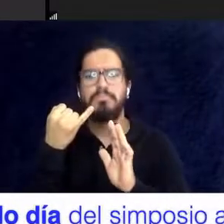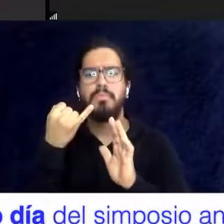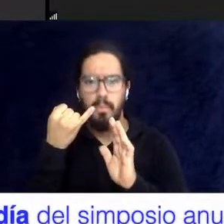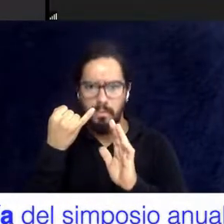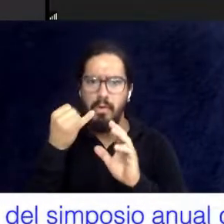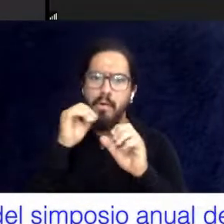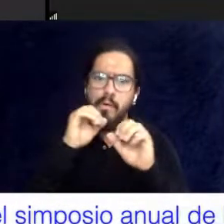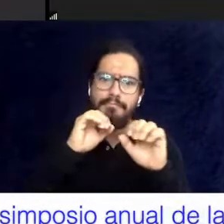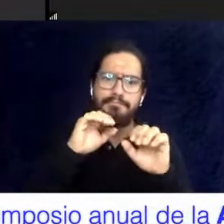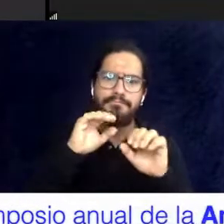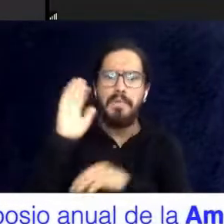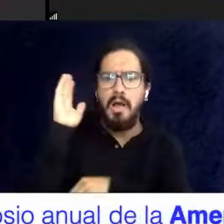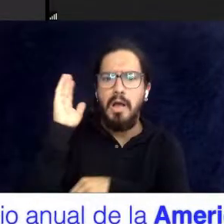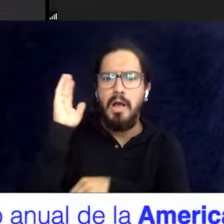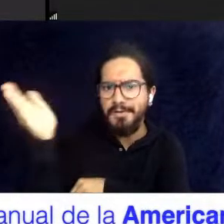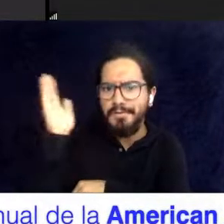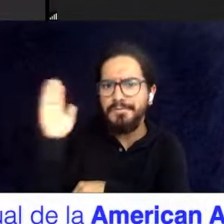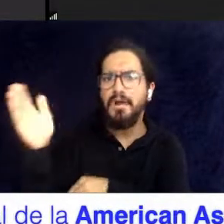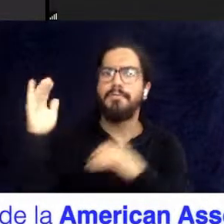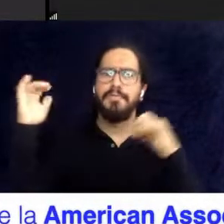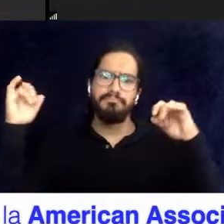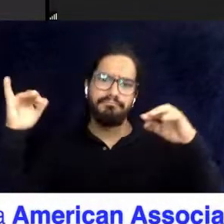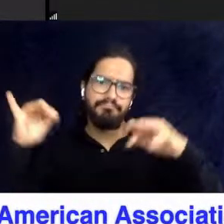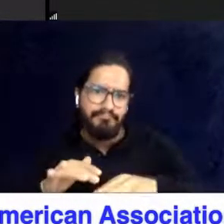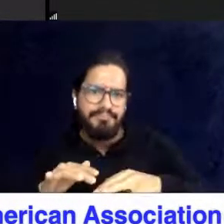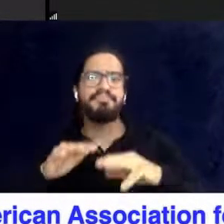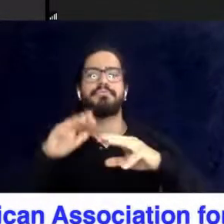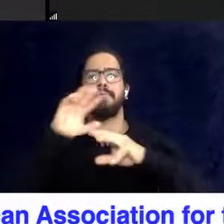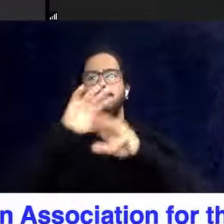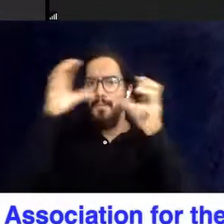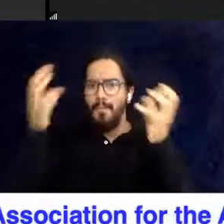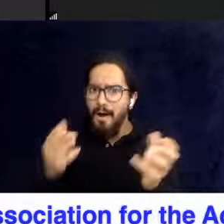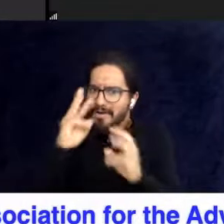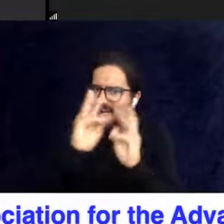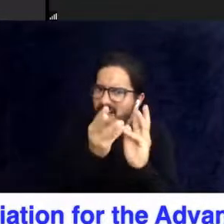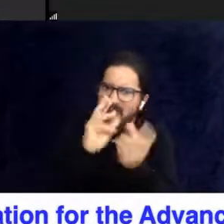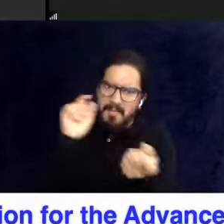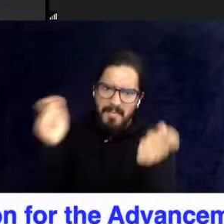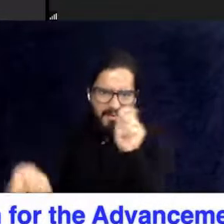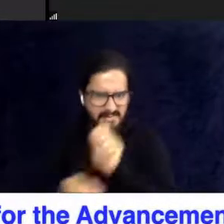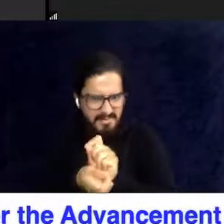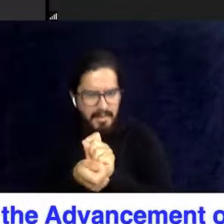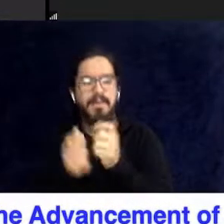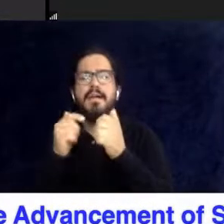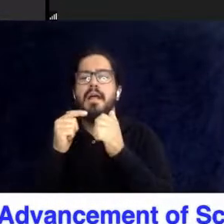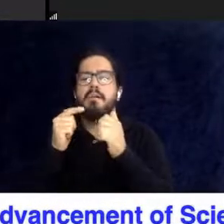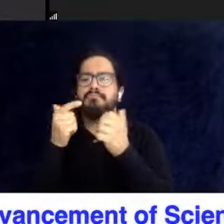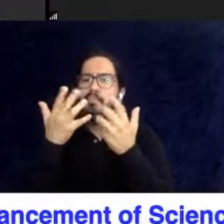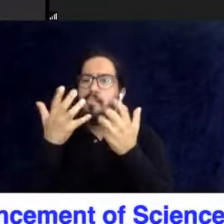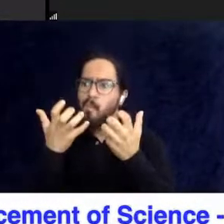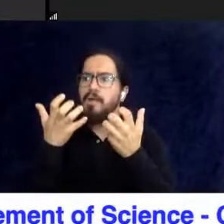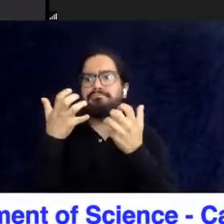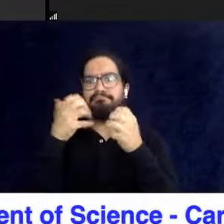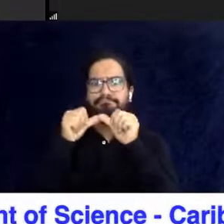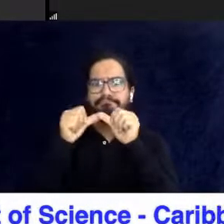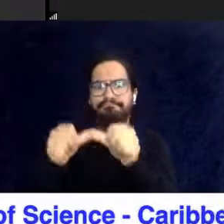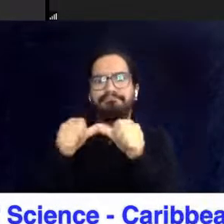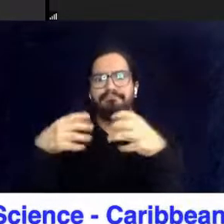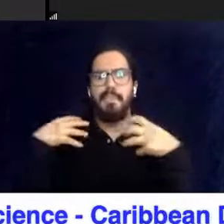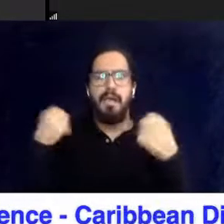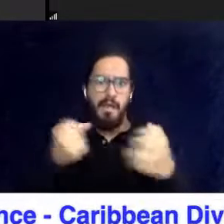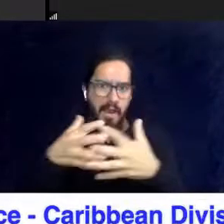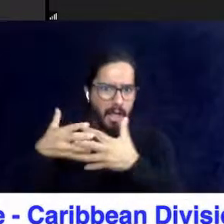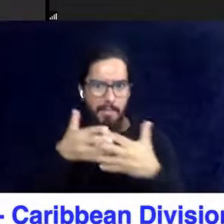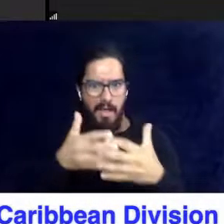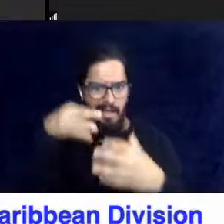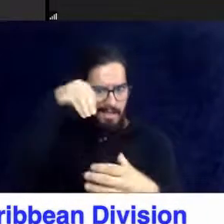of Parties, Climate Change, and the Sustainable Health Agenda for the Americas on the right. And all